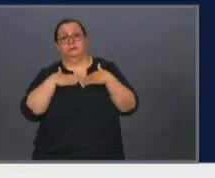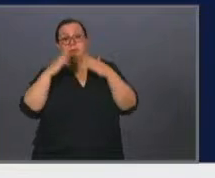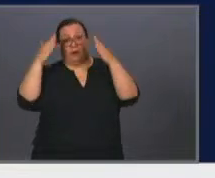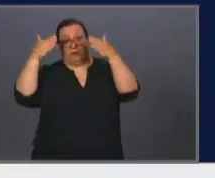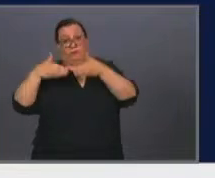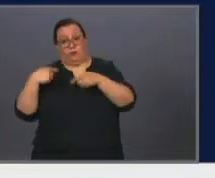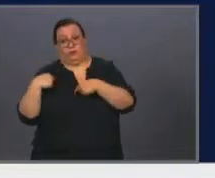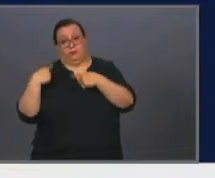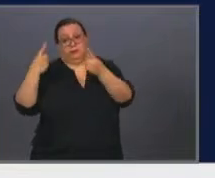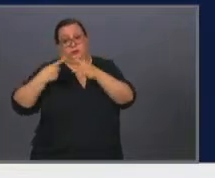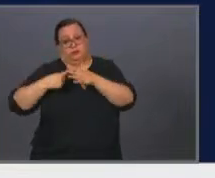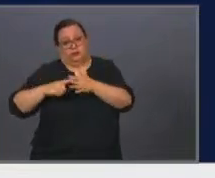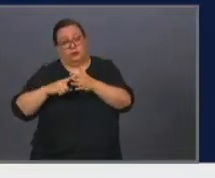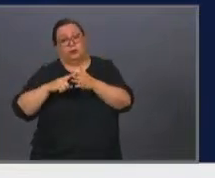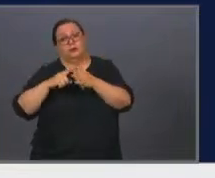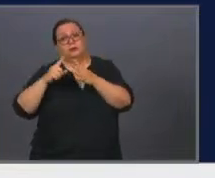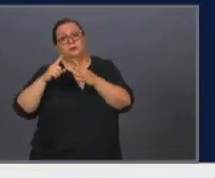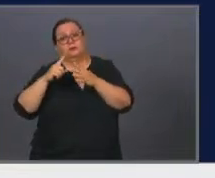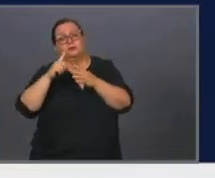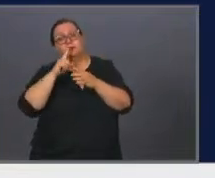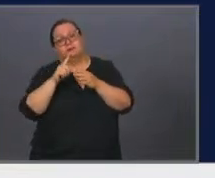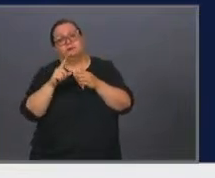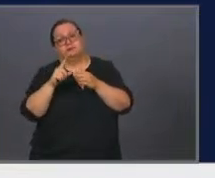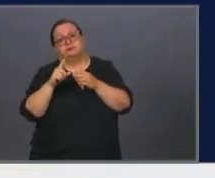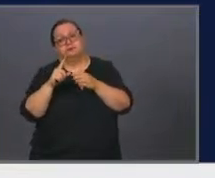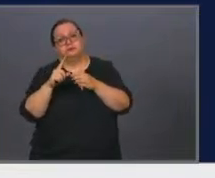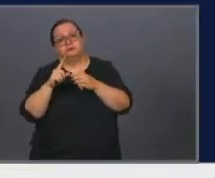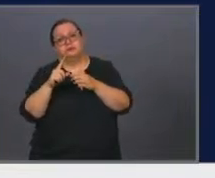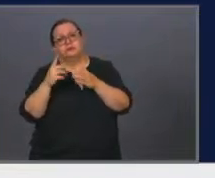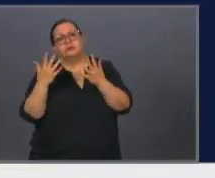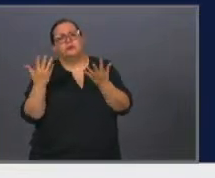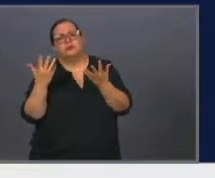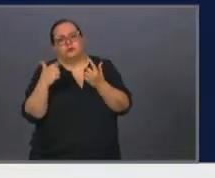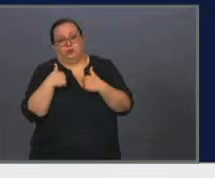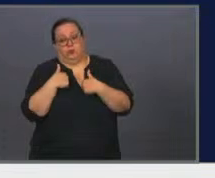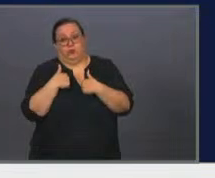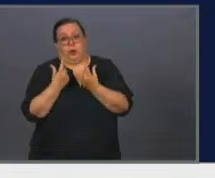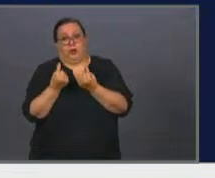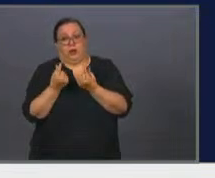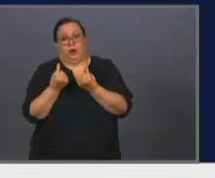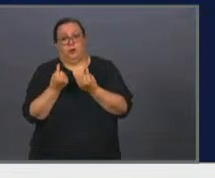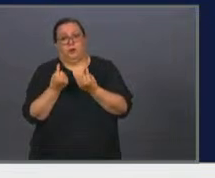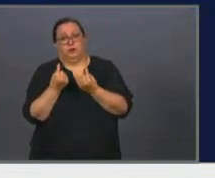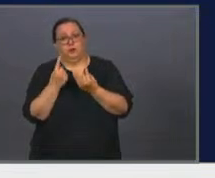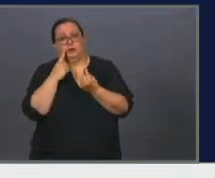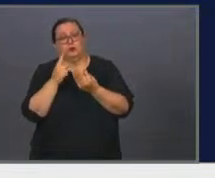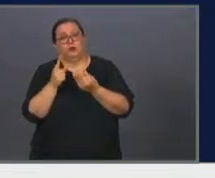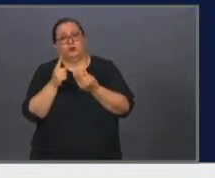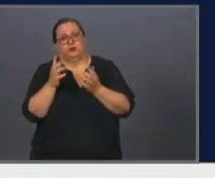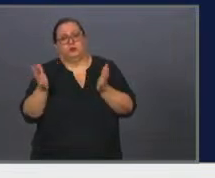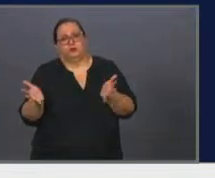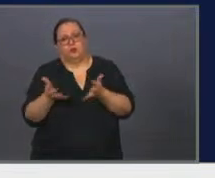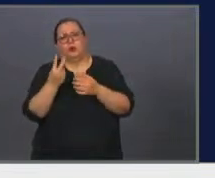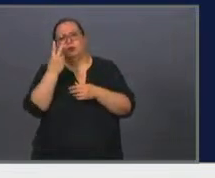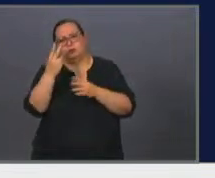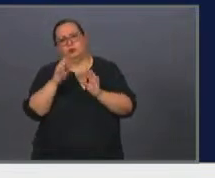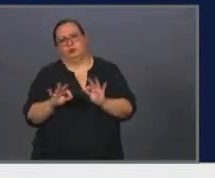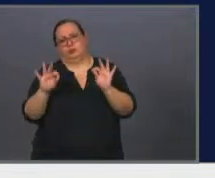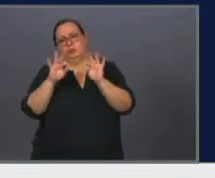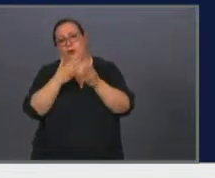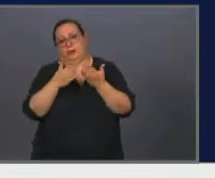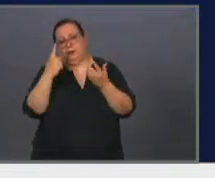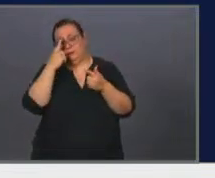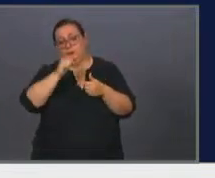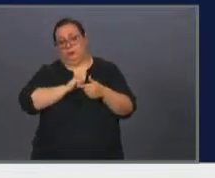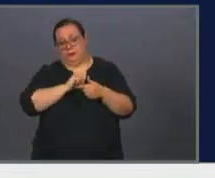start has been, what can I do to promote two really important things to me? One